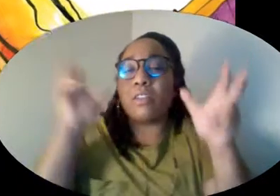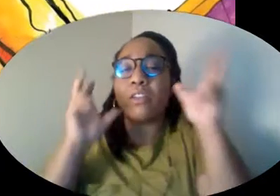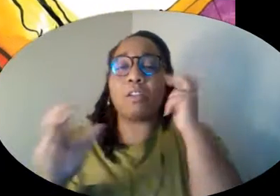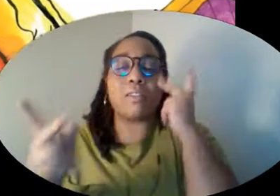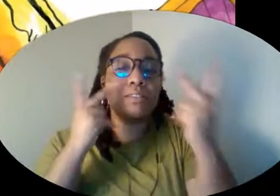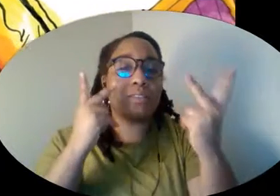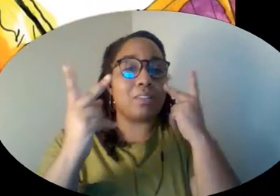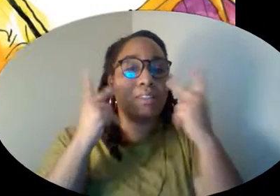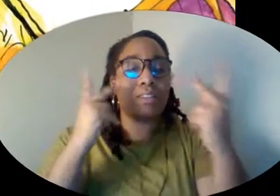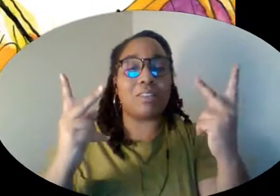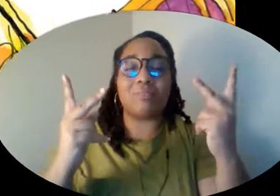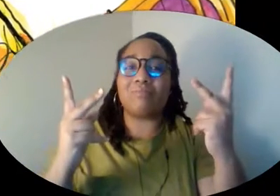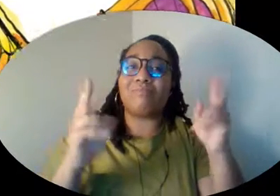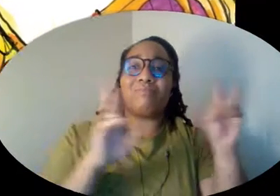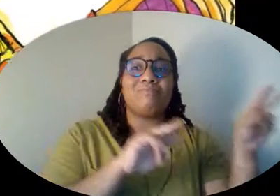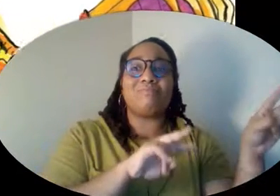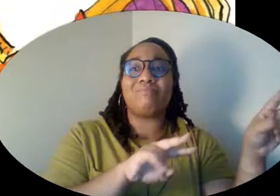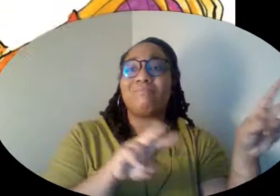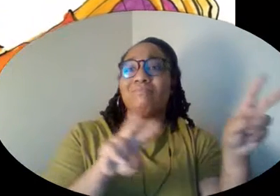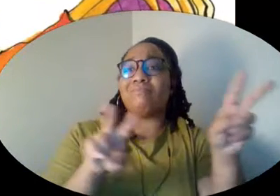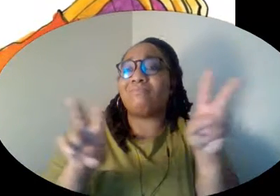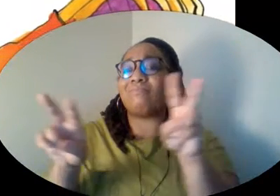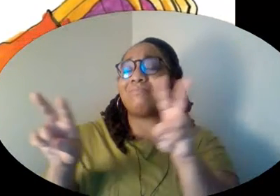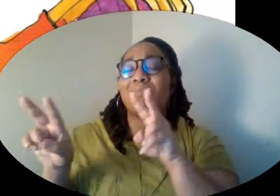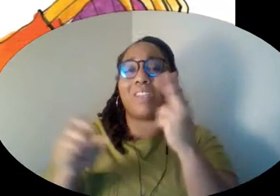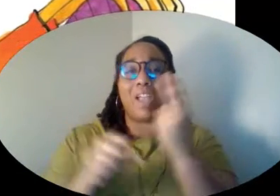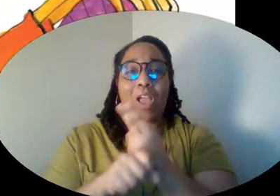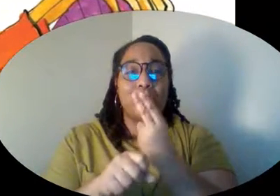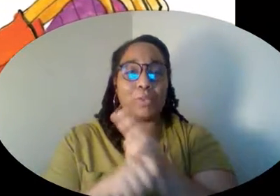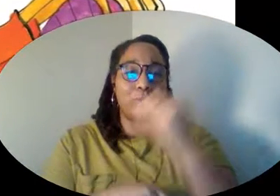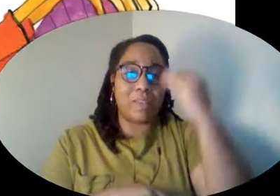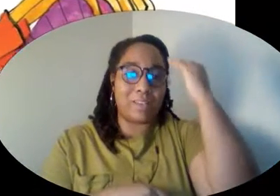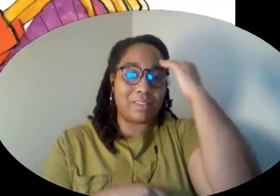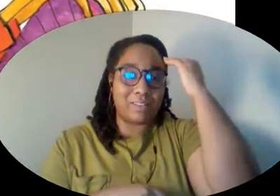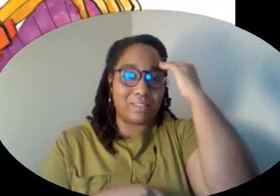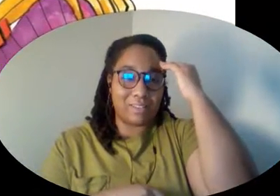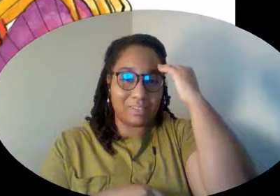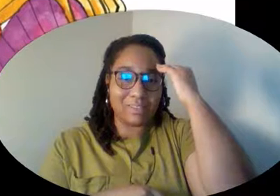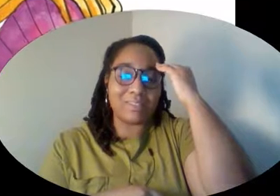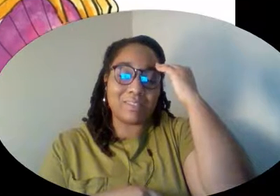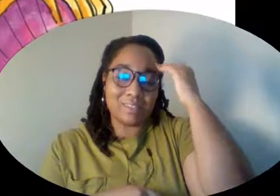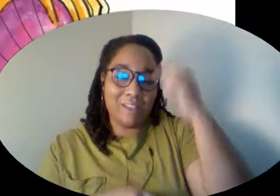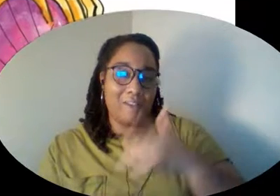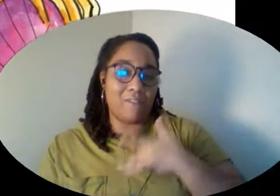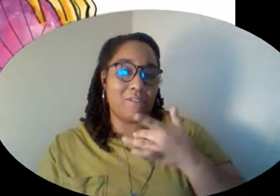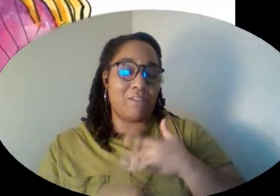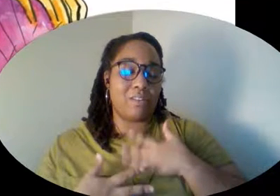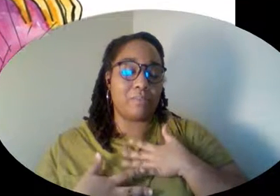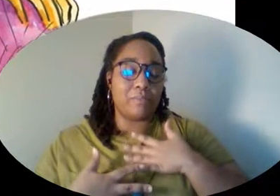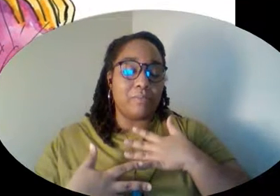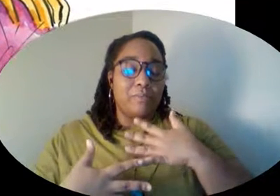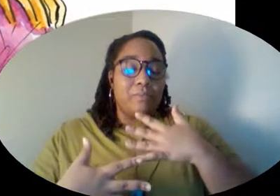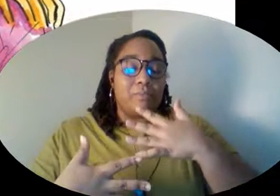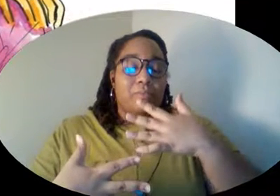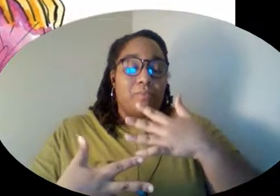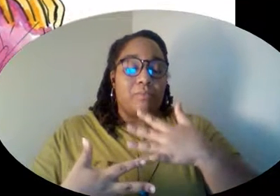see what is all around me. I use my senses. I can feel my breath fill my